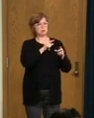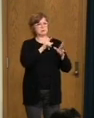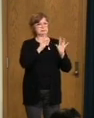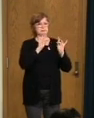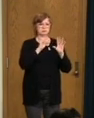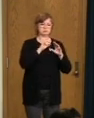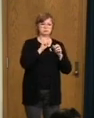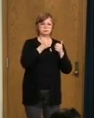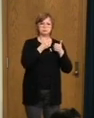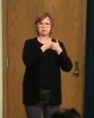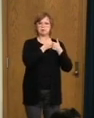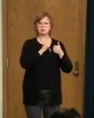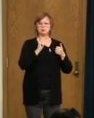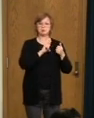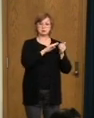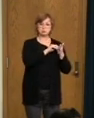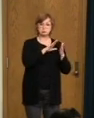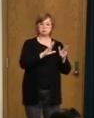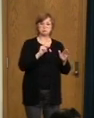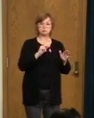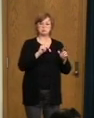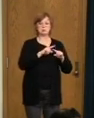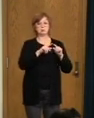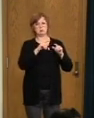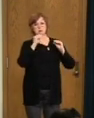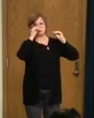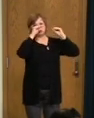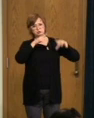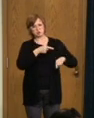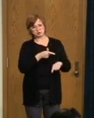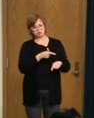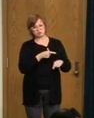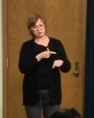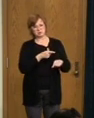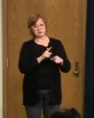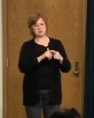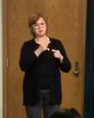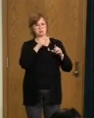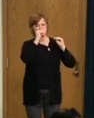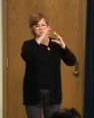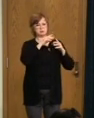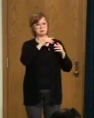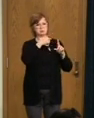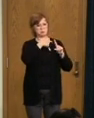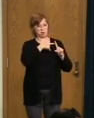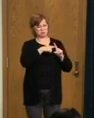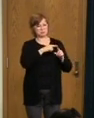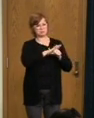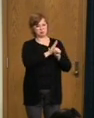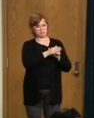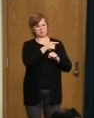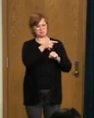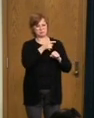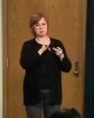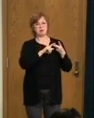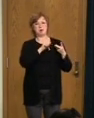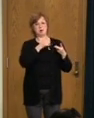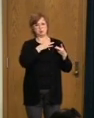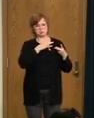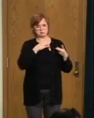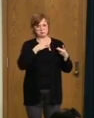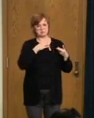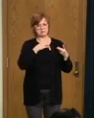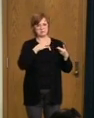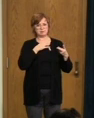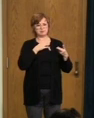just teachers that an availability of teachers that have been tested positive for COVID, but also a number of staff that have